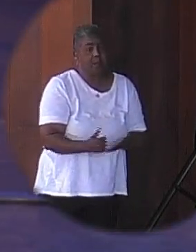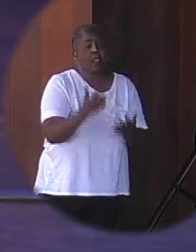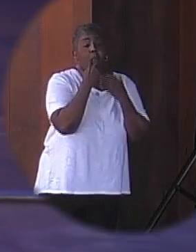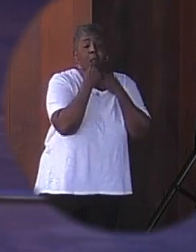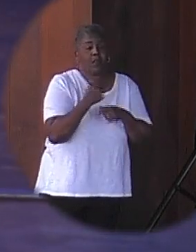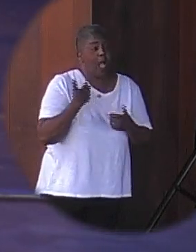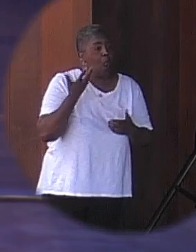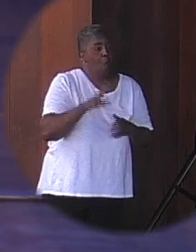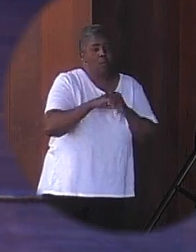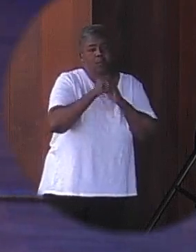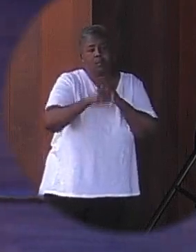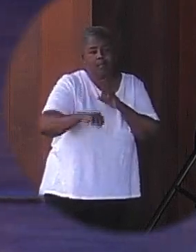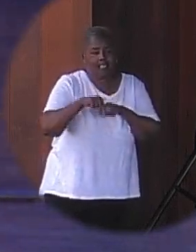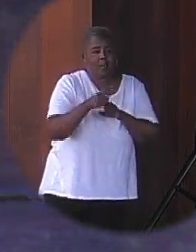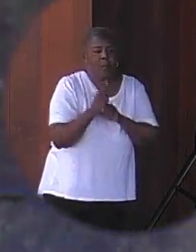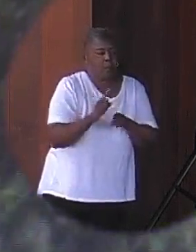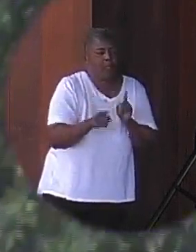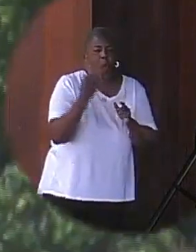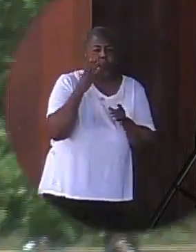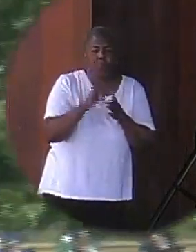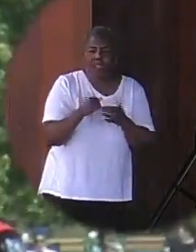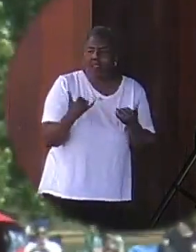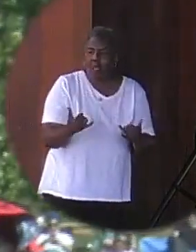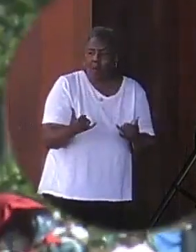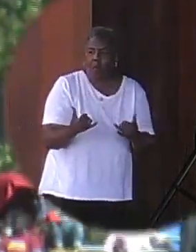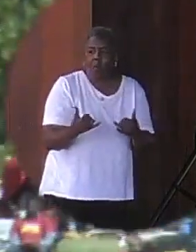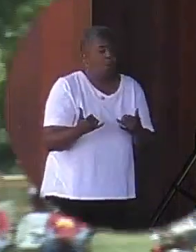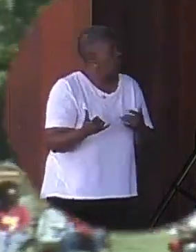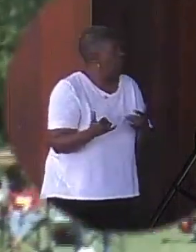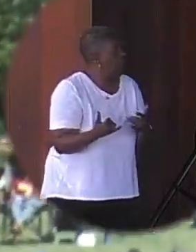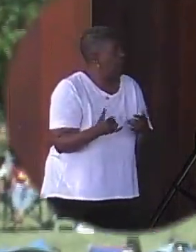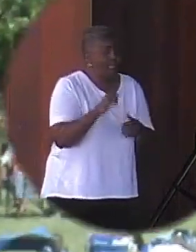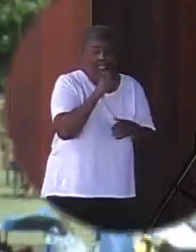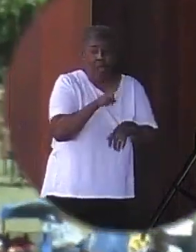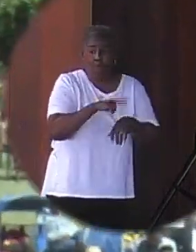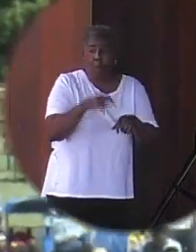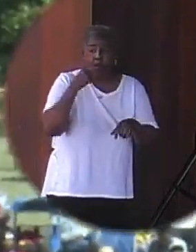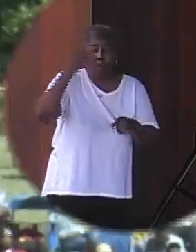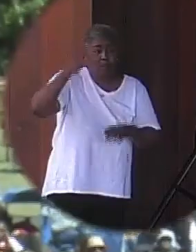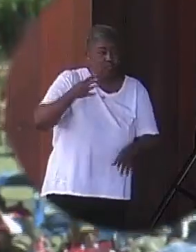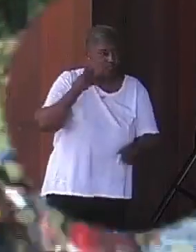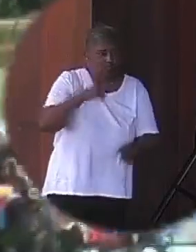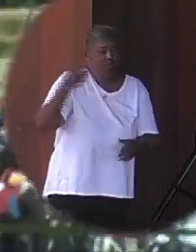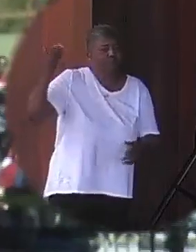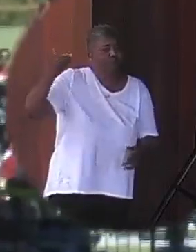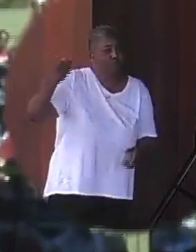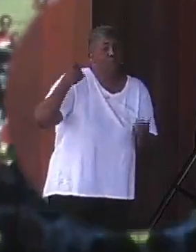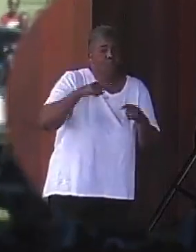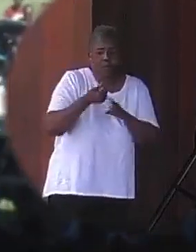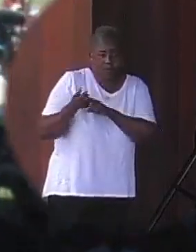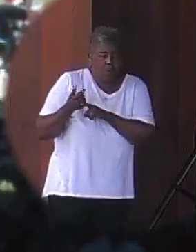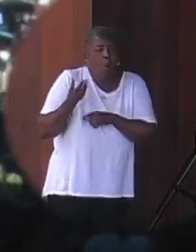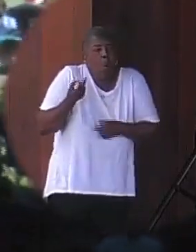Beloved, I don't want to belabor the moment. I know that it is not customary for a pastor to preach during